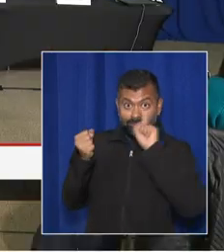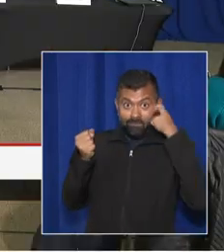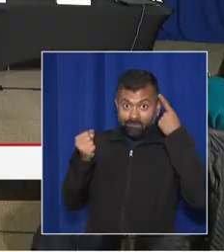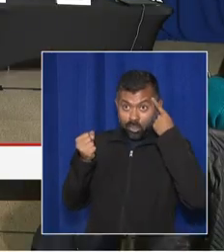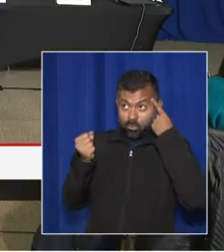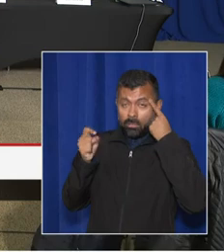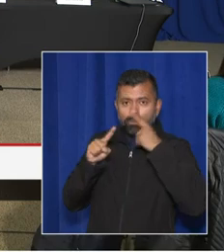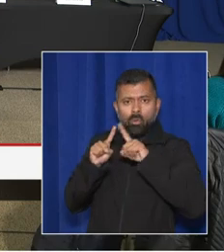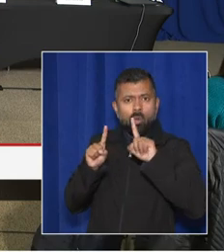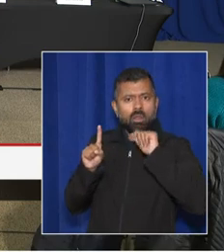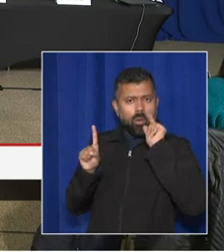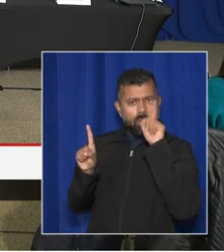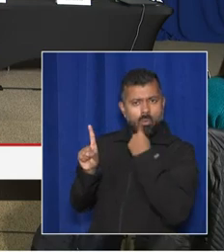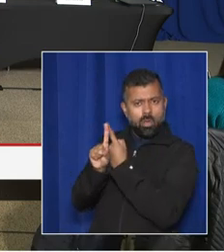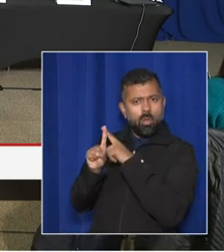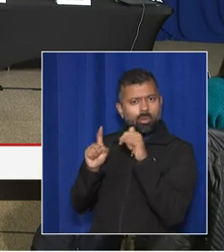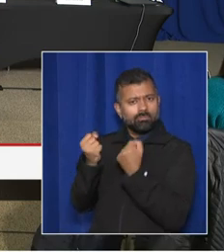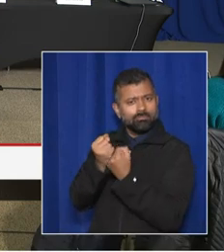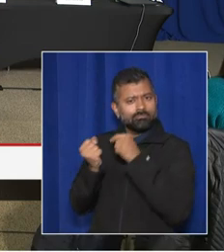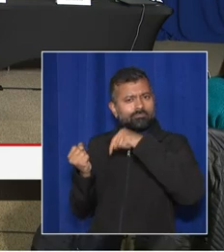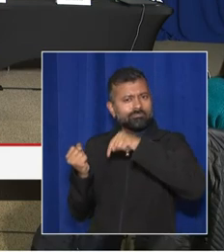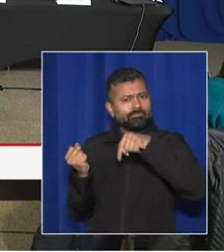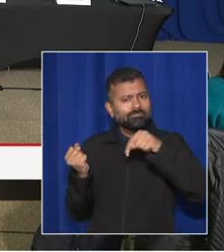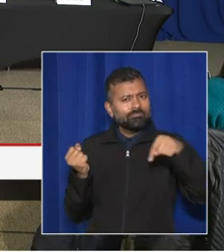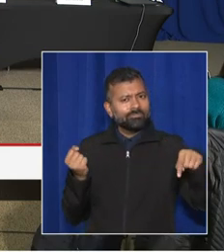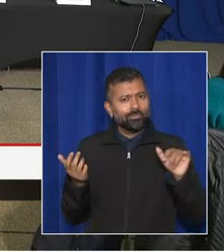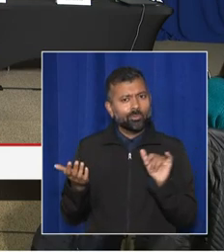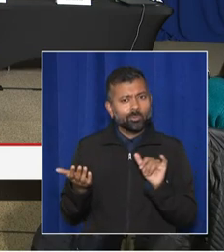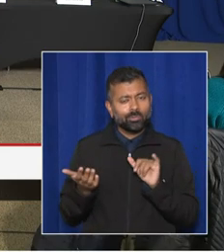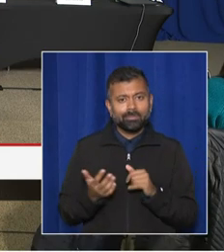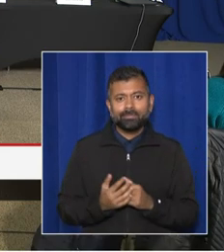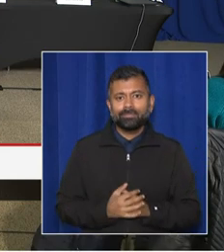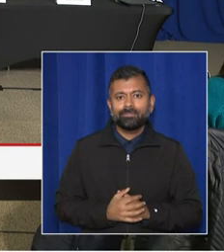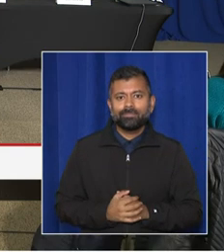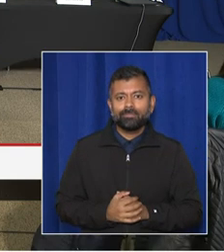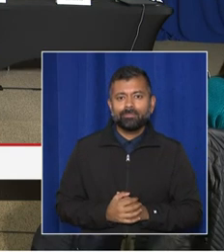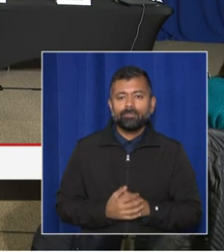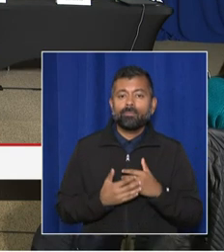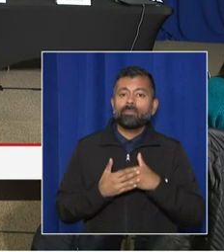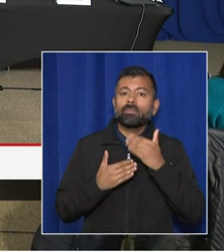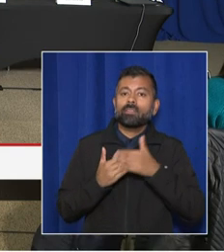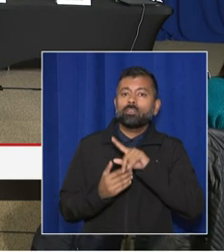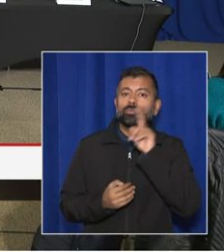Thank you very much. Our next question comes from Rich. Rich, go ahead. We can hear you.